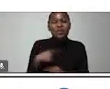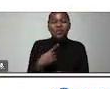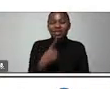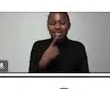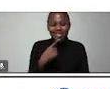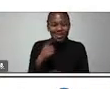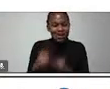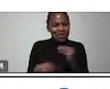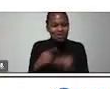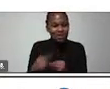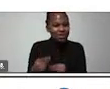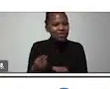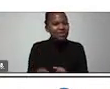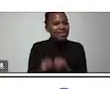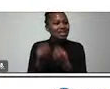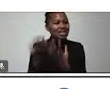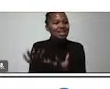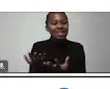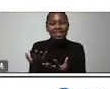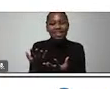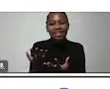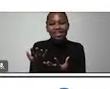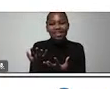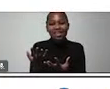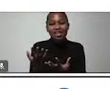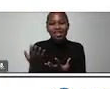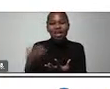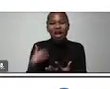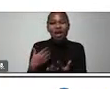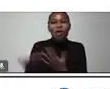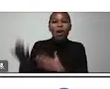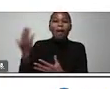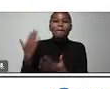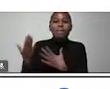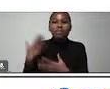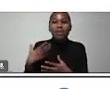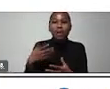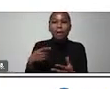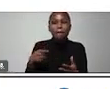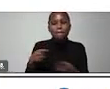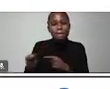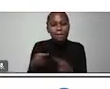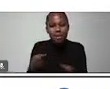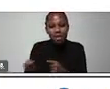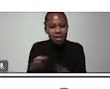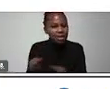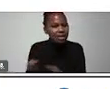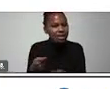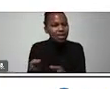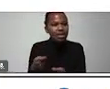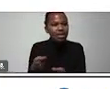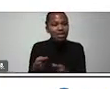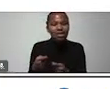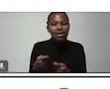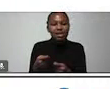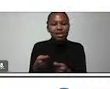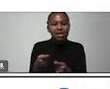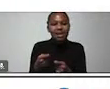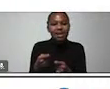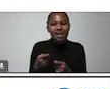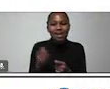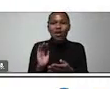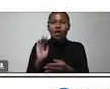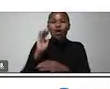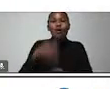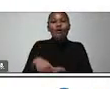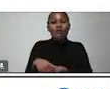here, given that the US is actually our premium market, and that, you know, with the closure actually of the market, there will be oversupply in